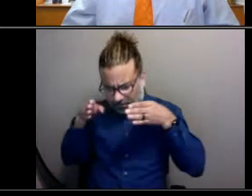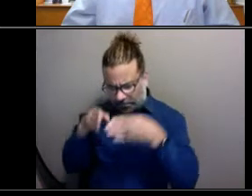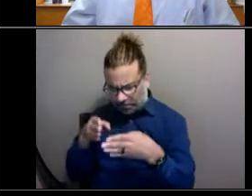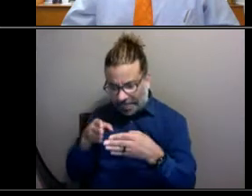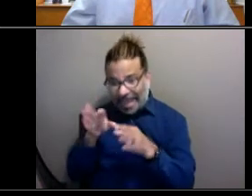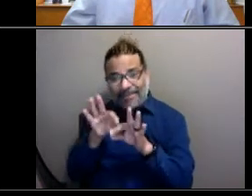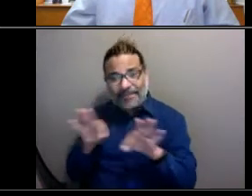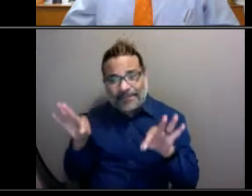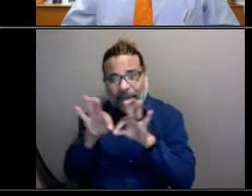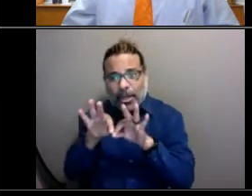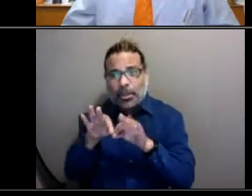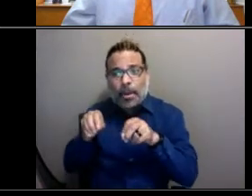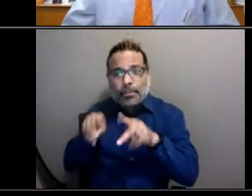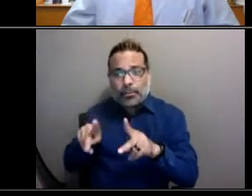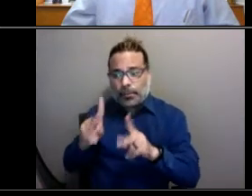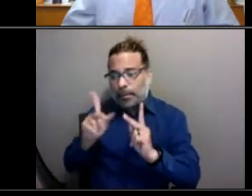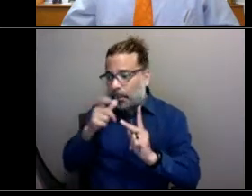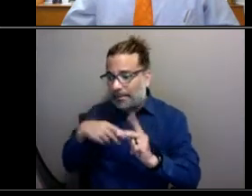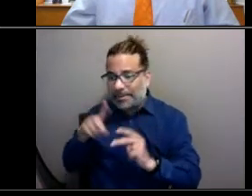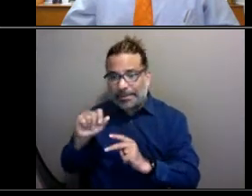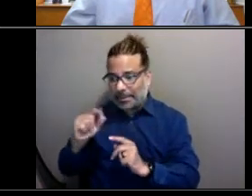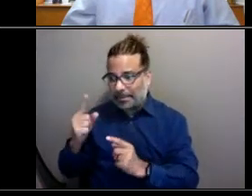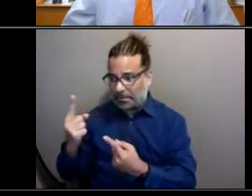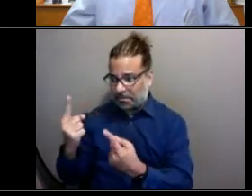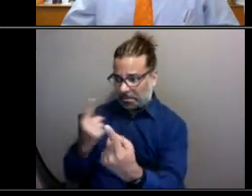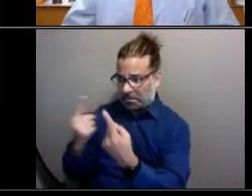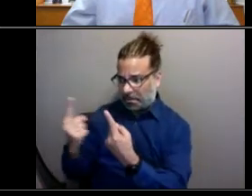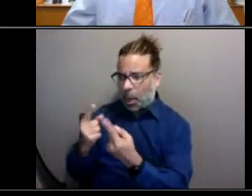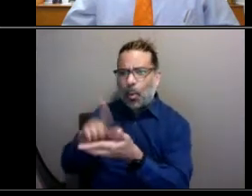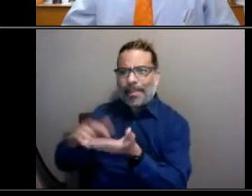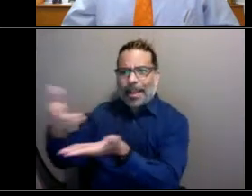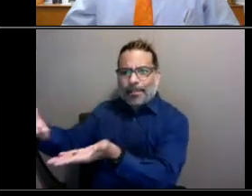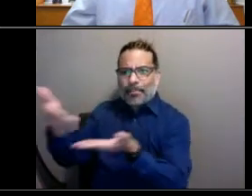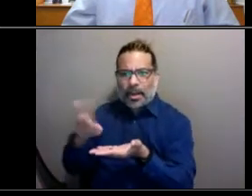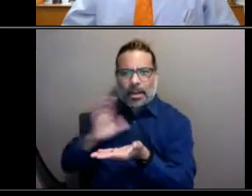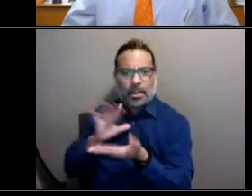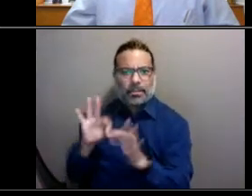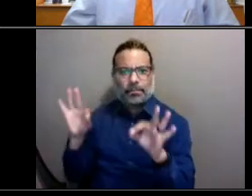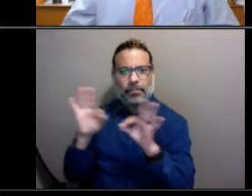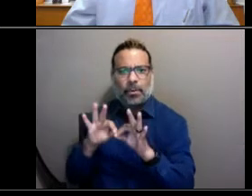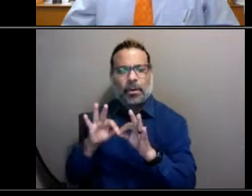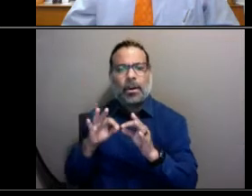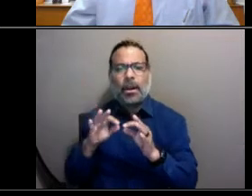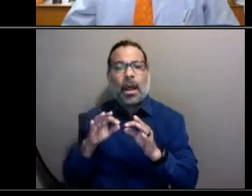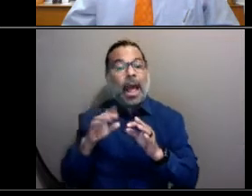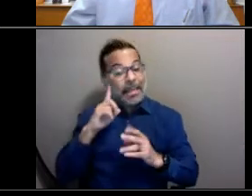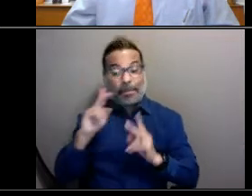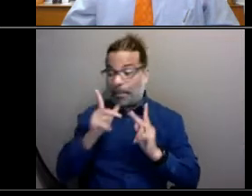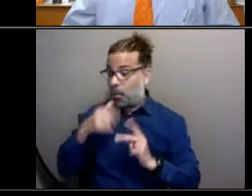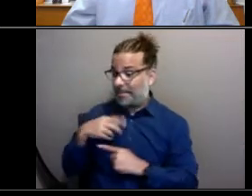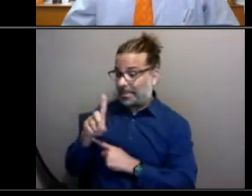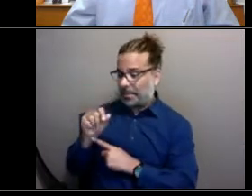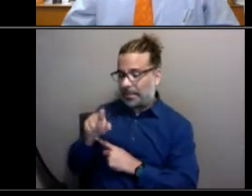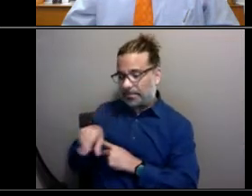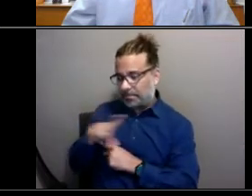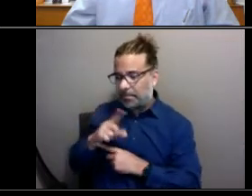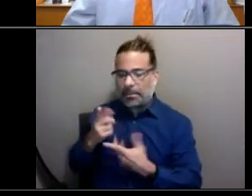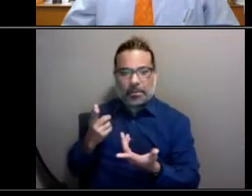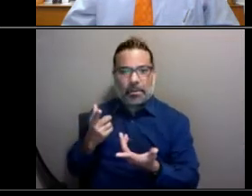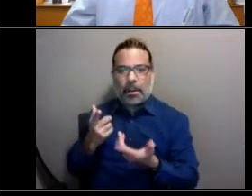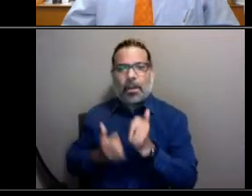with disabilities bring to places of business as an employee. I would echo, I think people with disabilities are probably the most